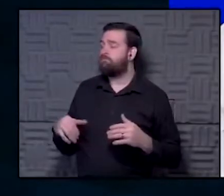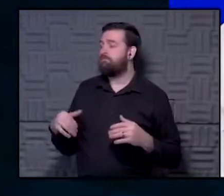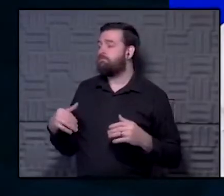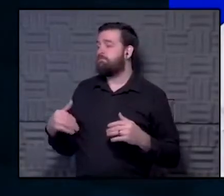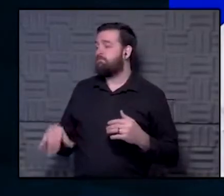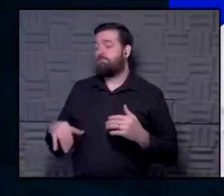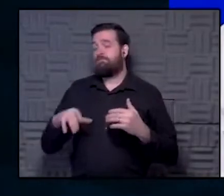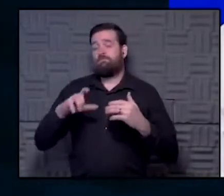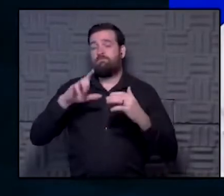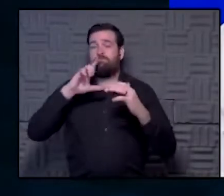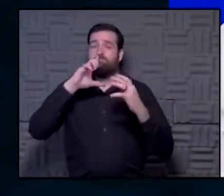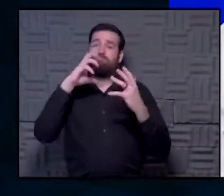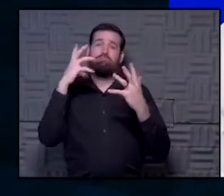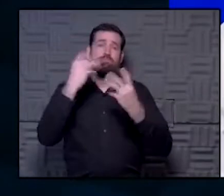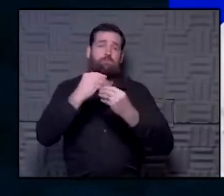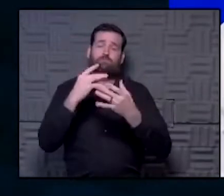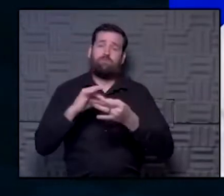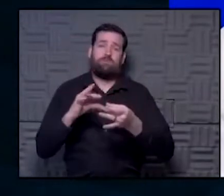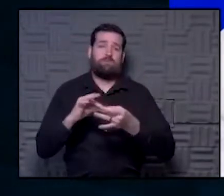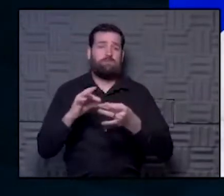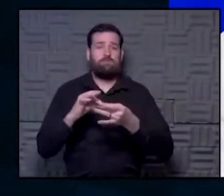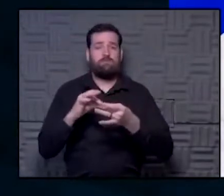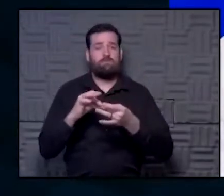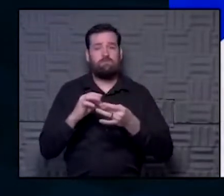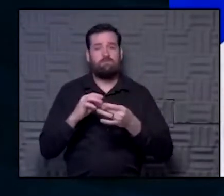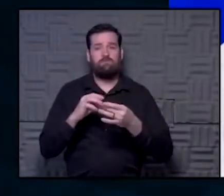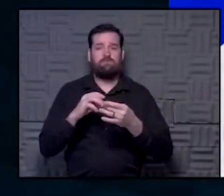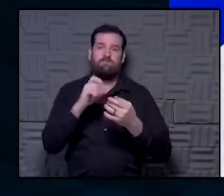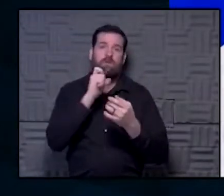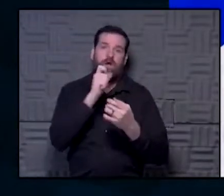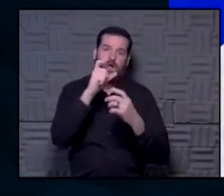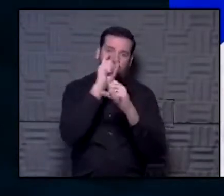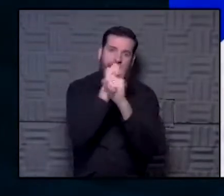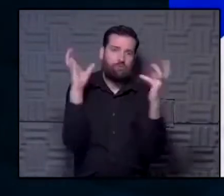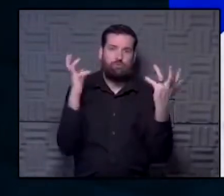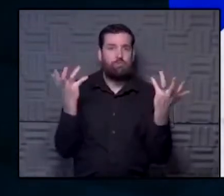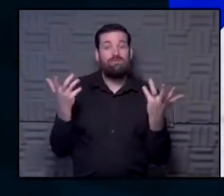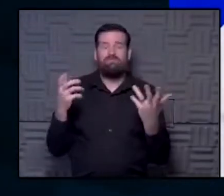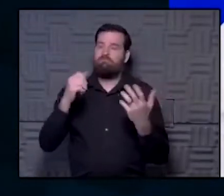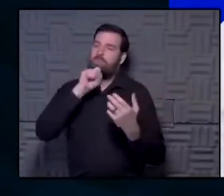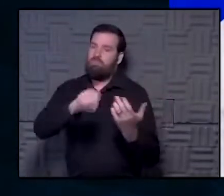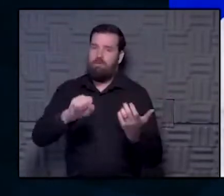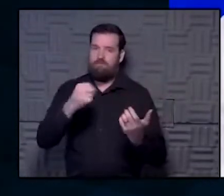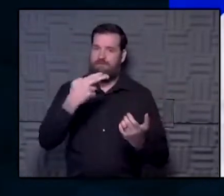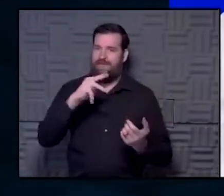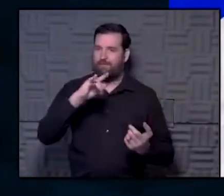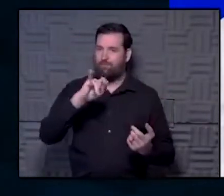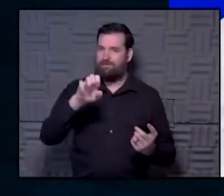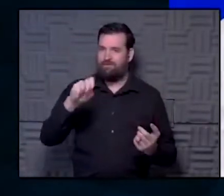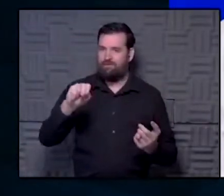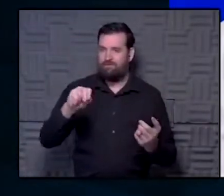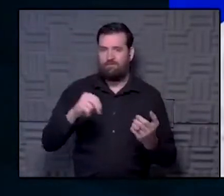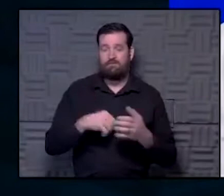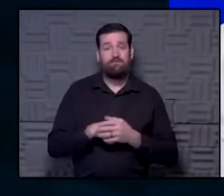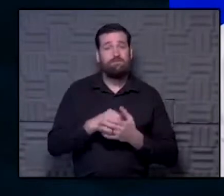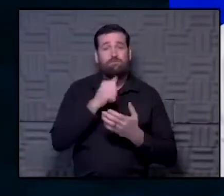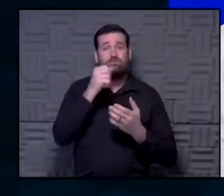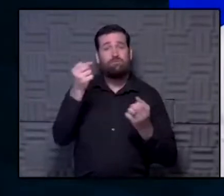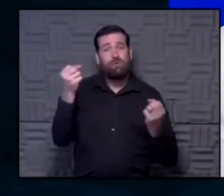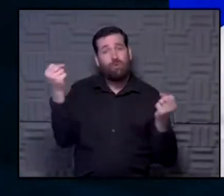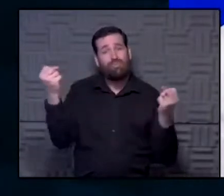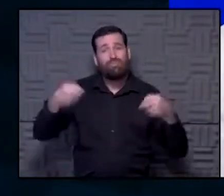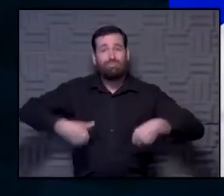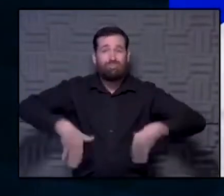That's also wonderfully said. Emotional stew, the unimaginable. I love Hamilton. And, do not throw away your